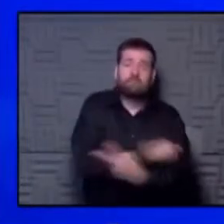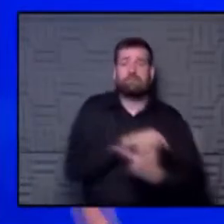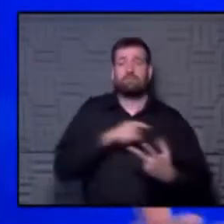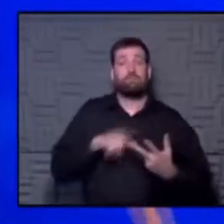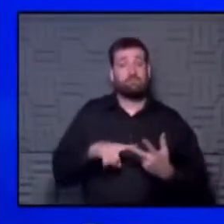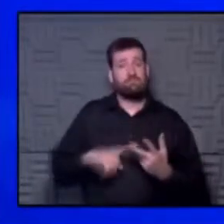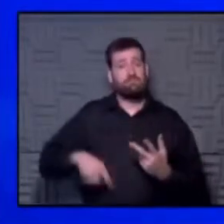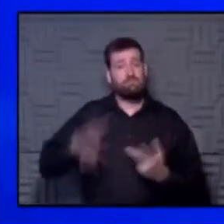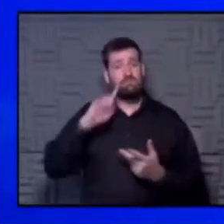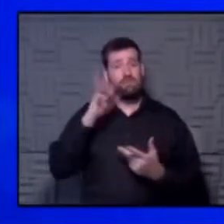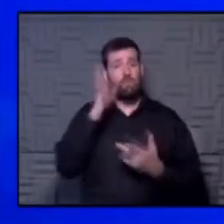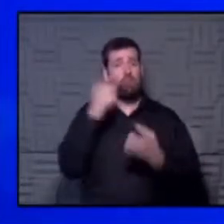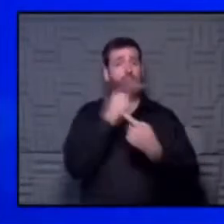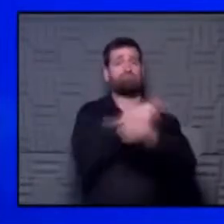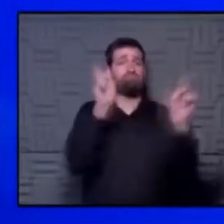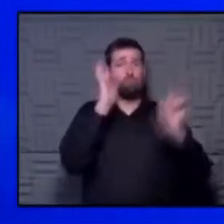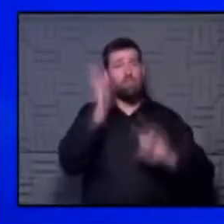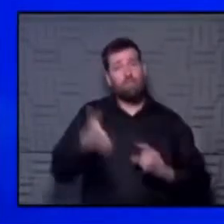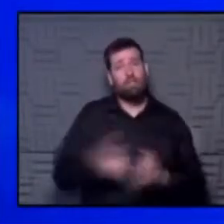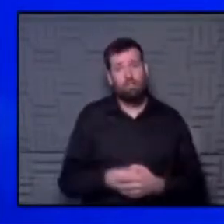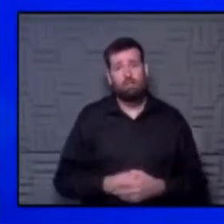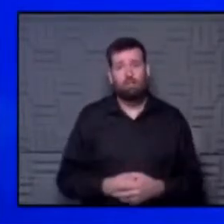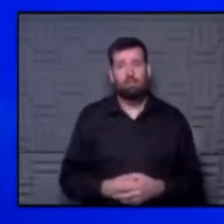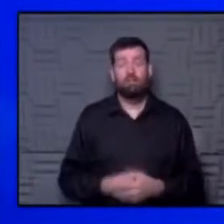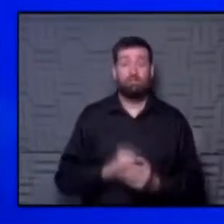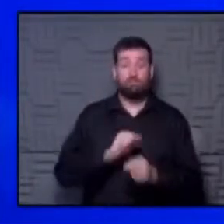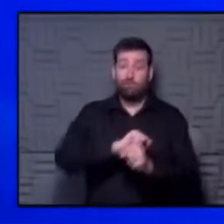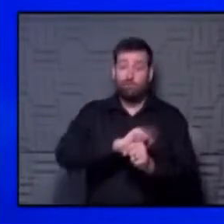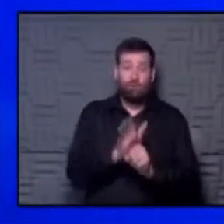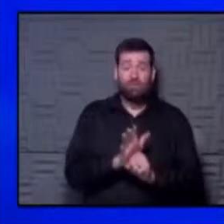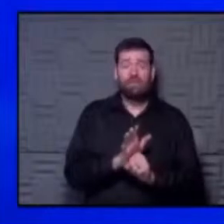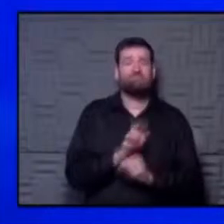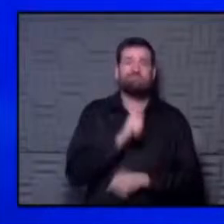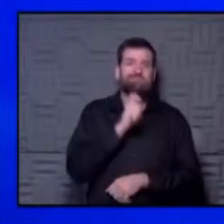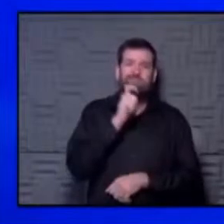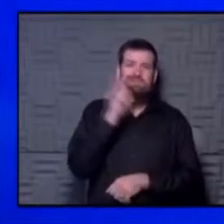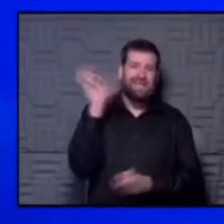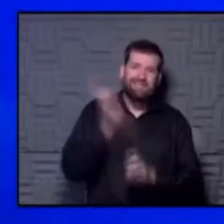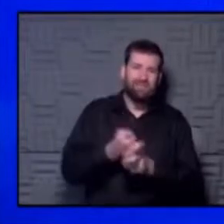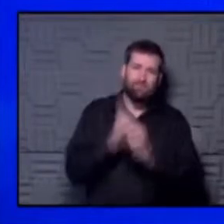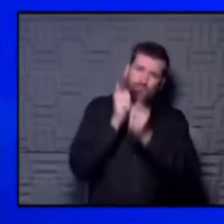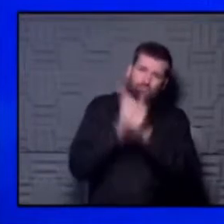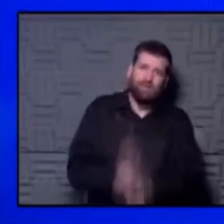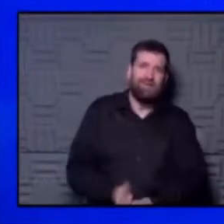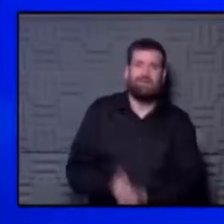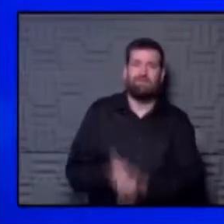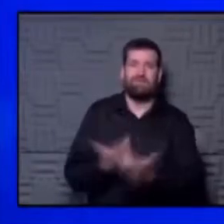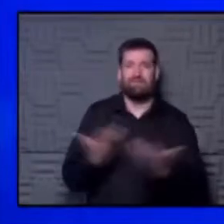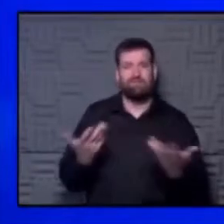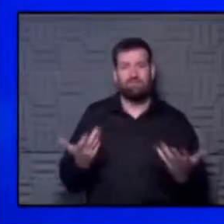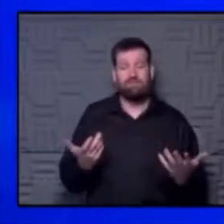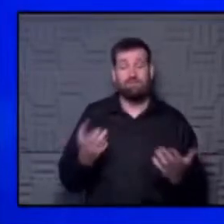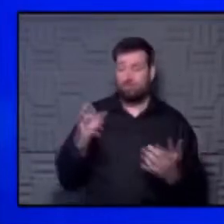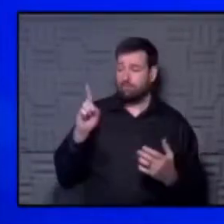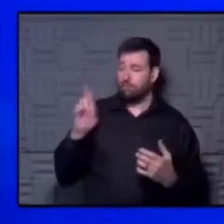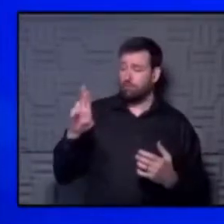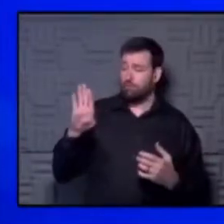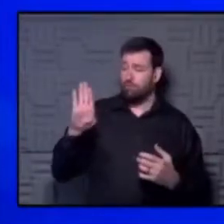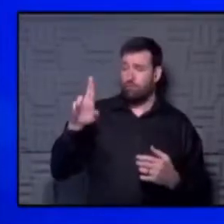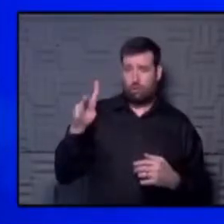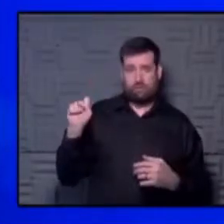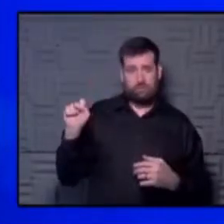I think they're going to be really successful. Again, This coronavirus isn't hard to track down by vaccination. And again, Dr. Birx has told